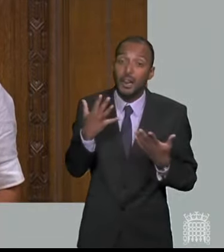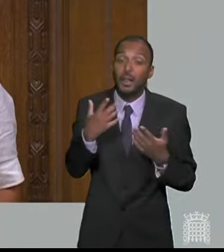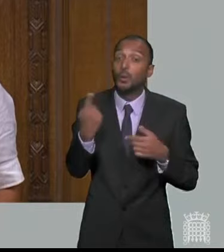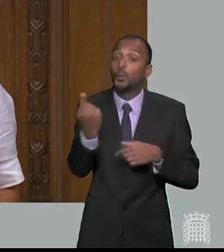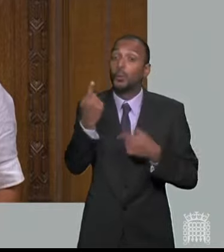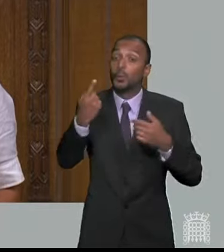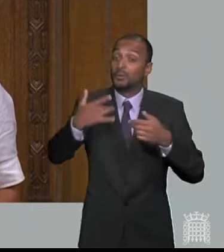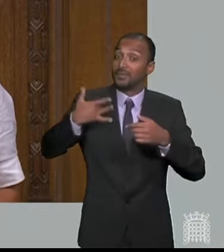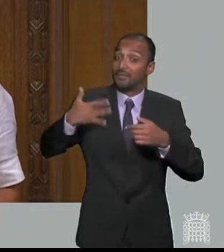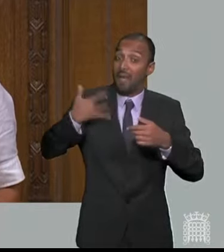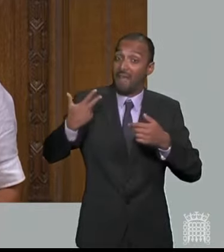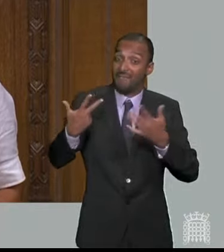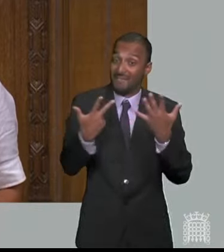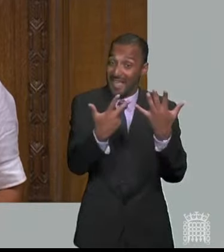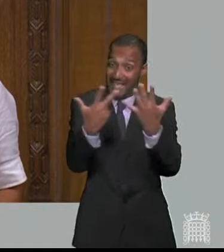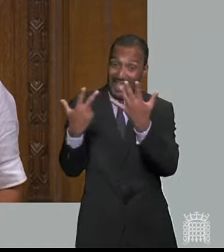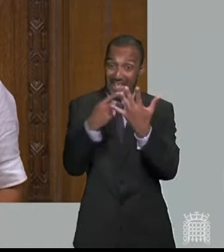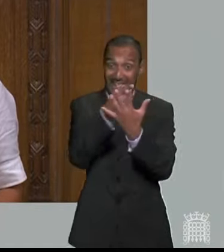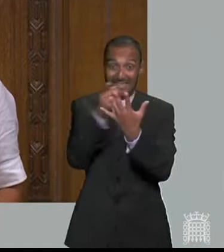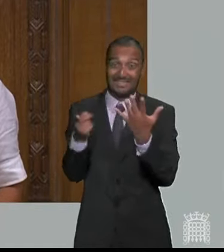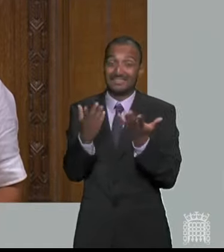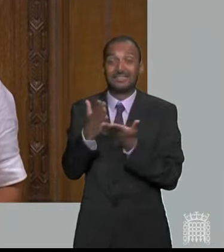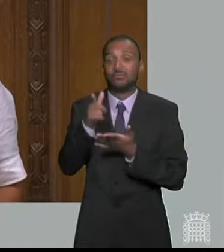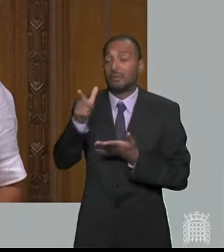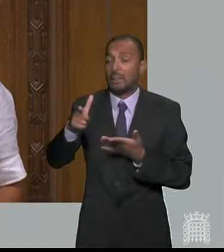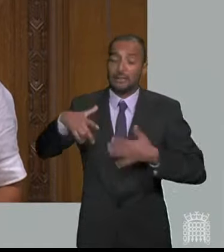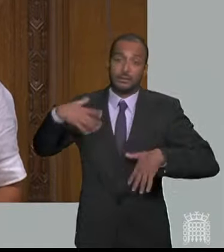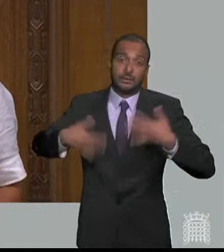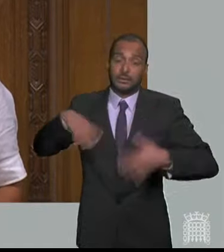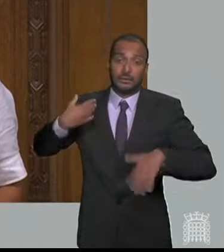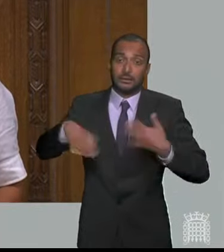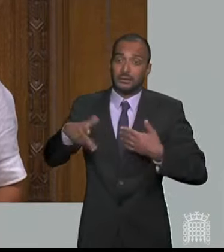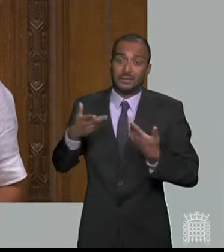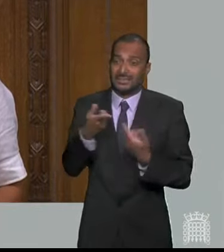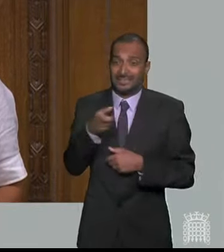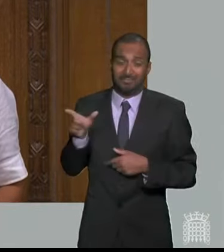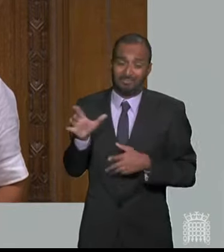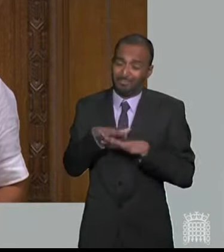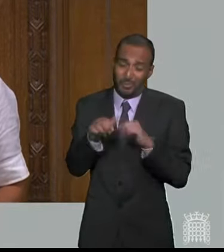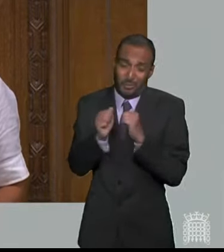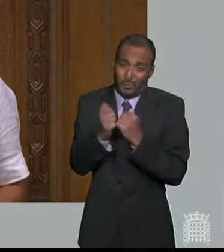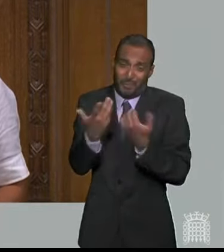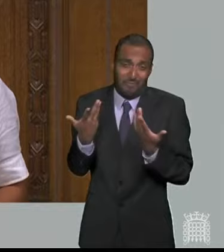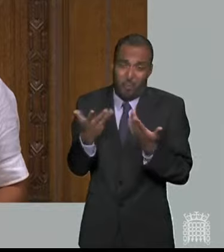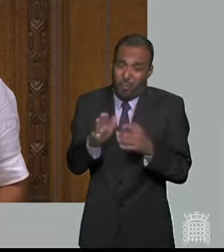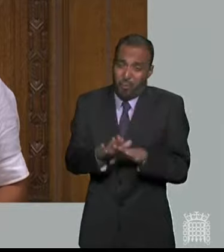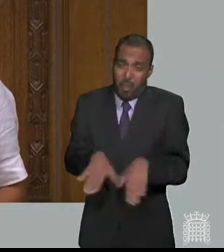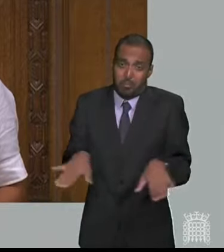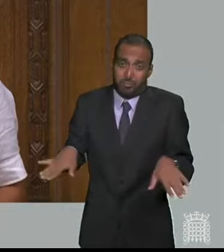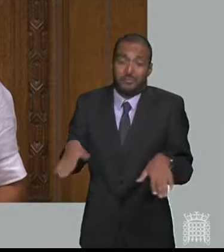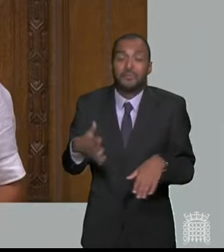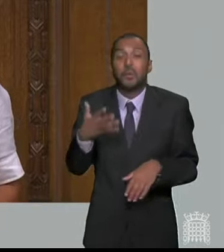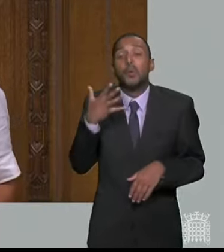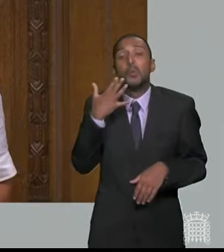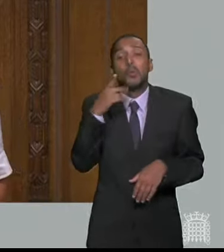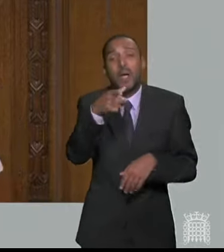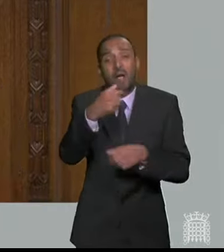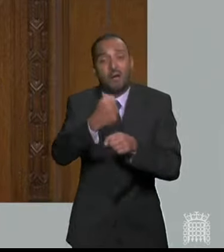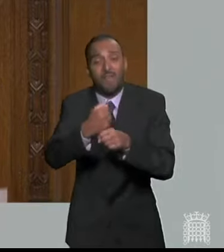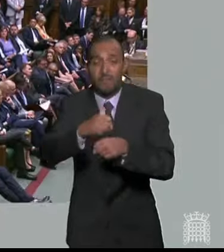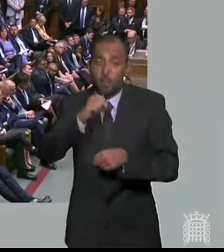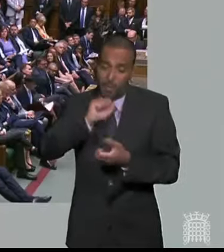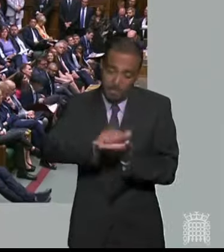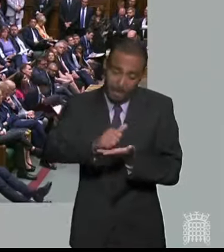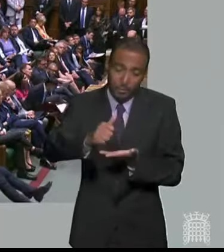from treatments that are just not designed for small bodies. When will the Prime Minister publish a childhood cancer action plan?